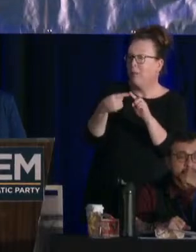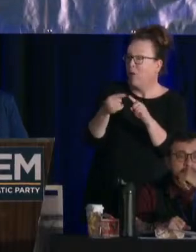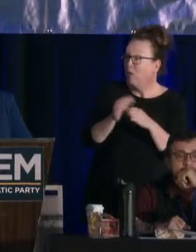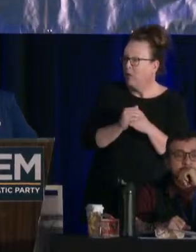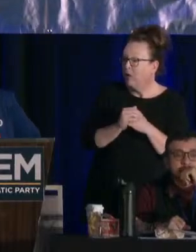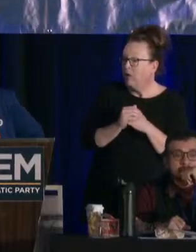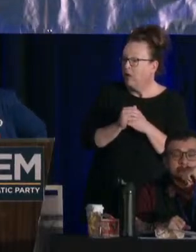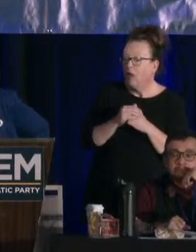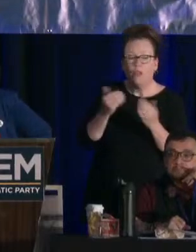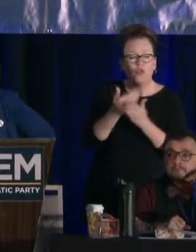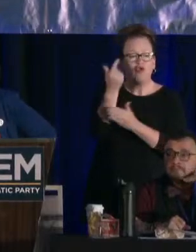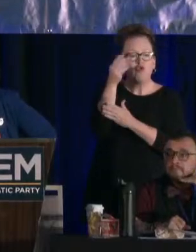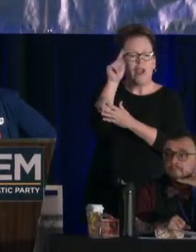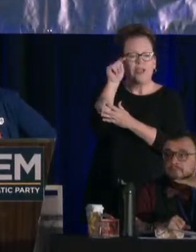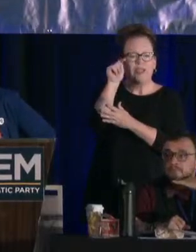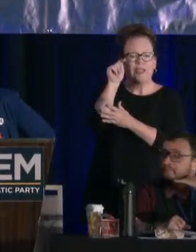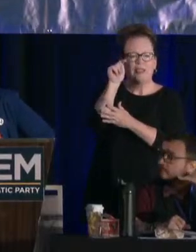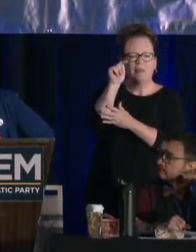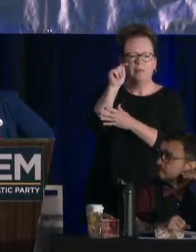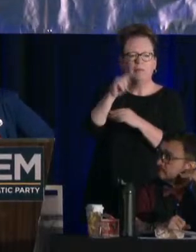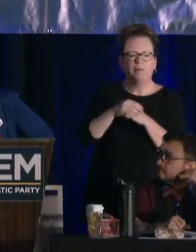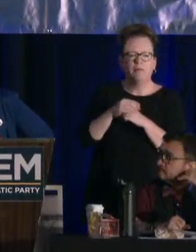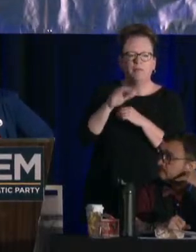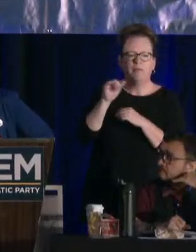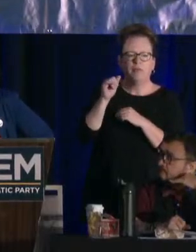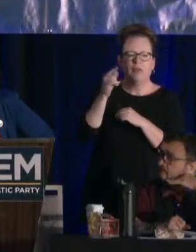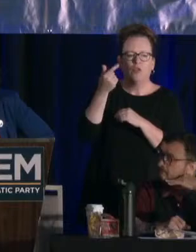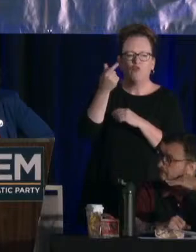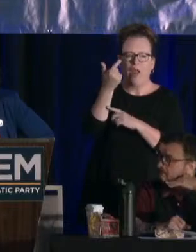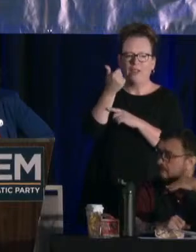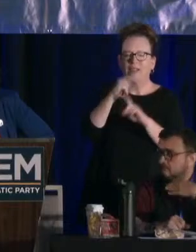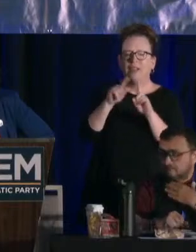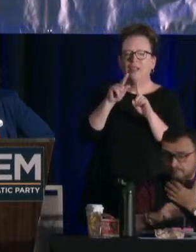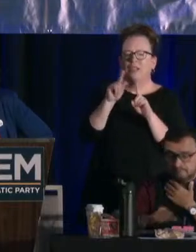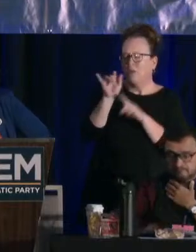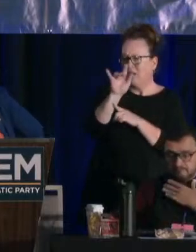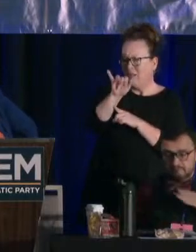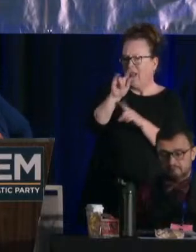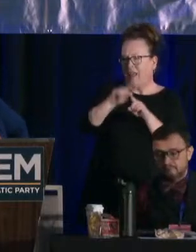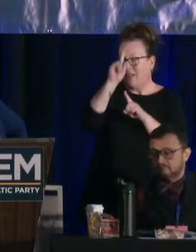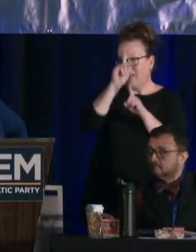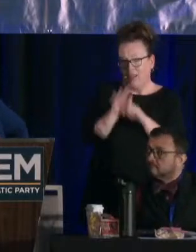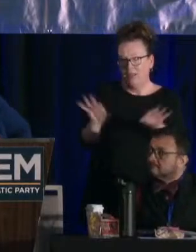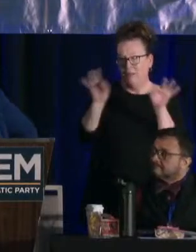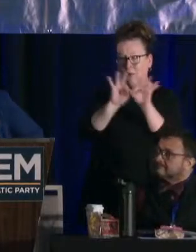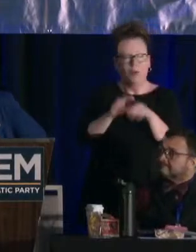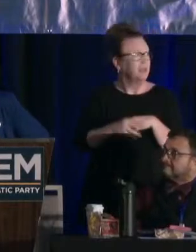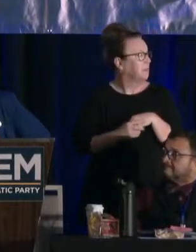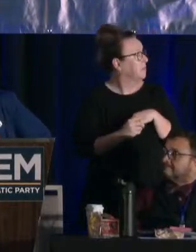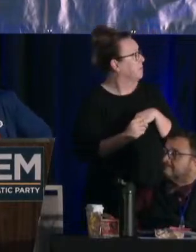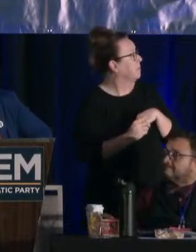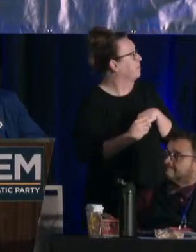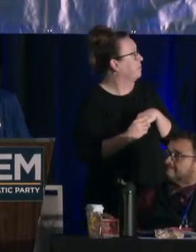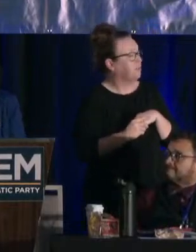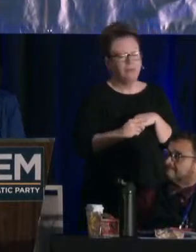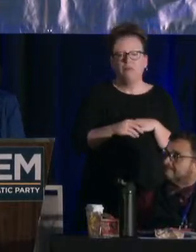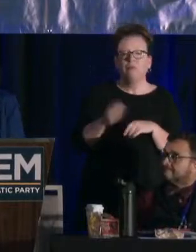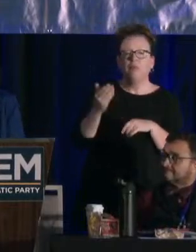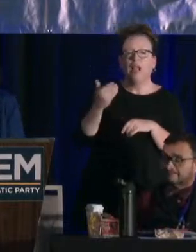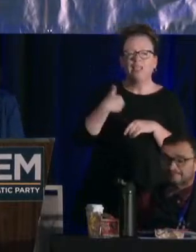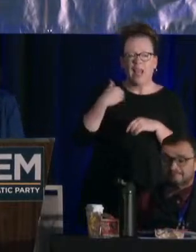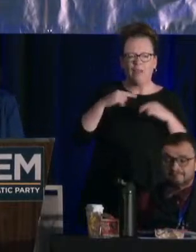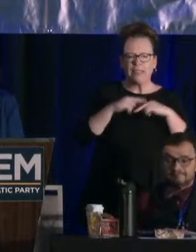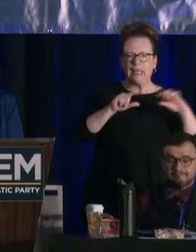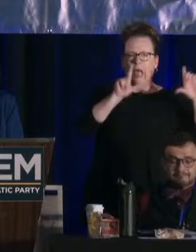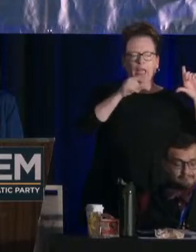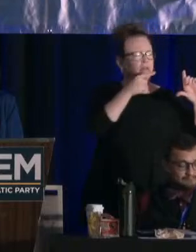Bradley Blue Grant. Several people weren't even aware that we did that, so I think that's important. I did have a slide,